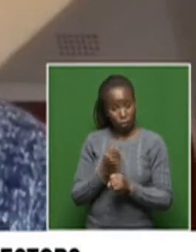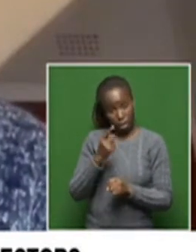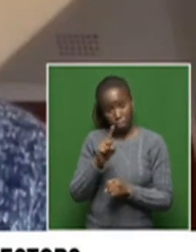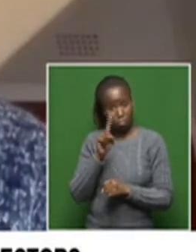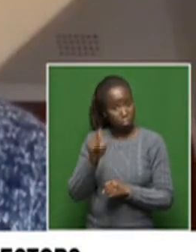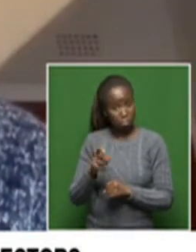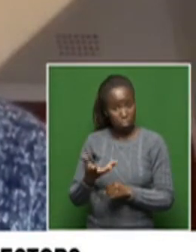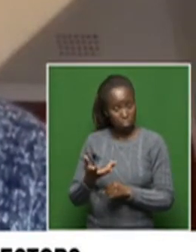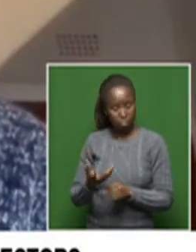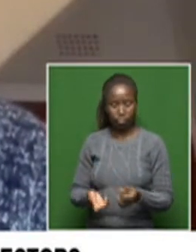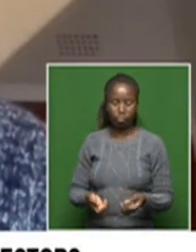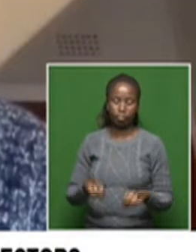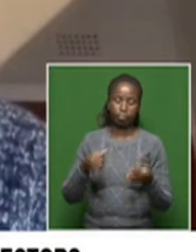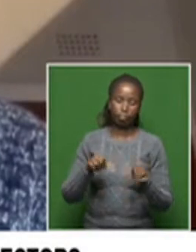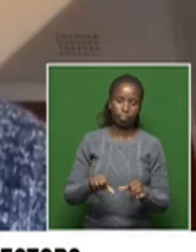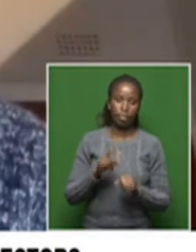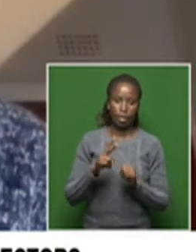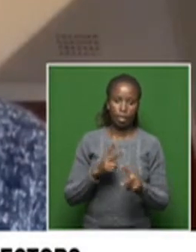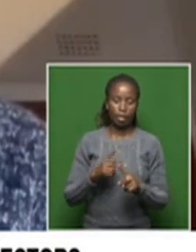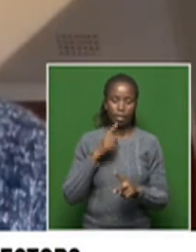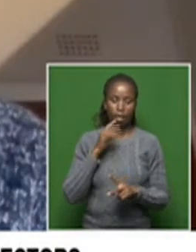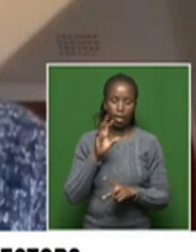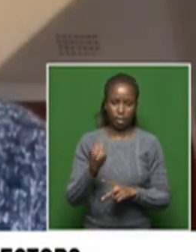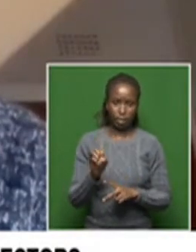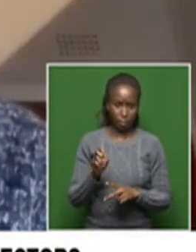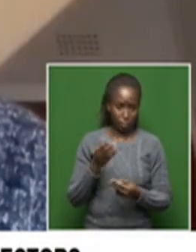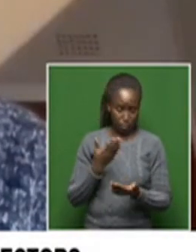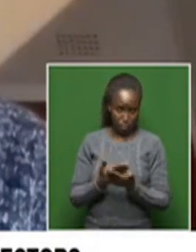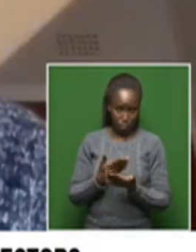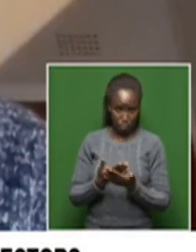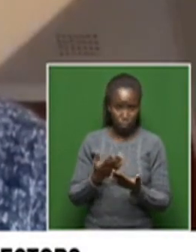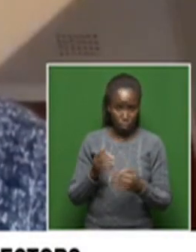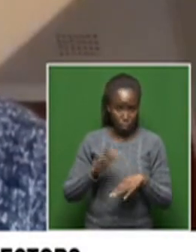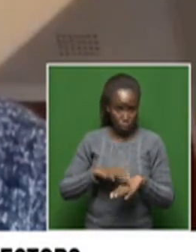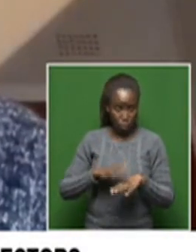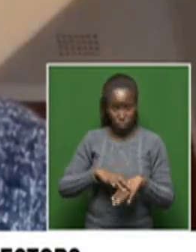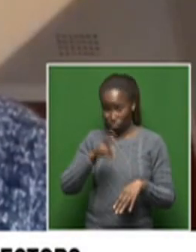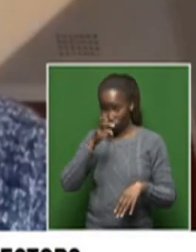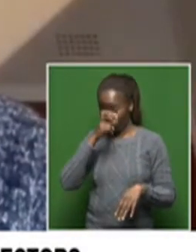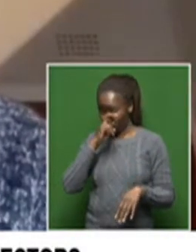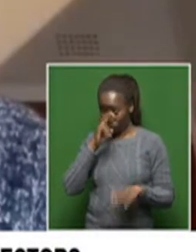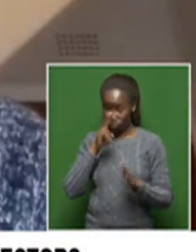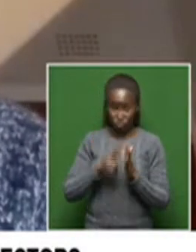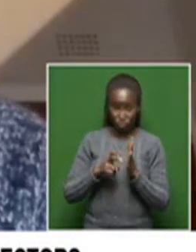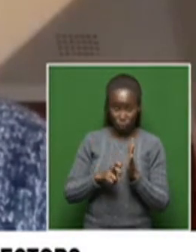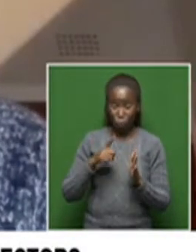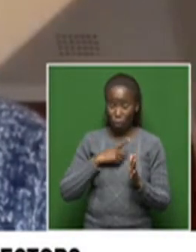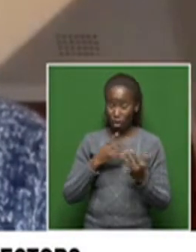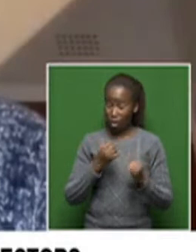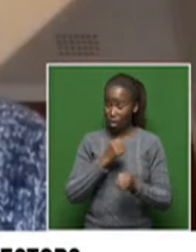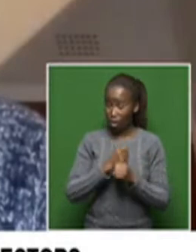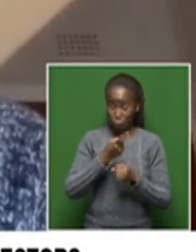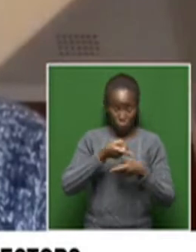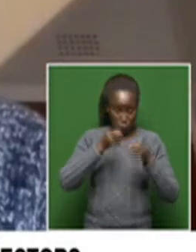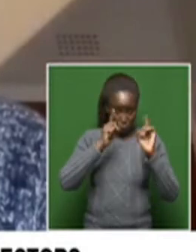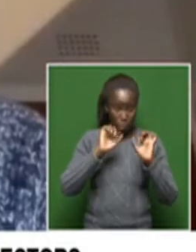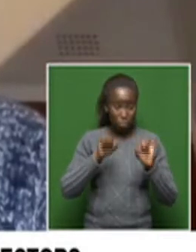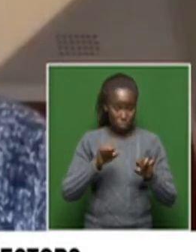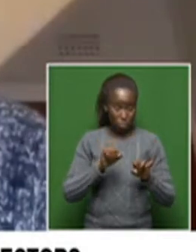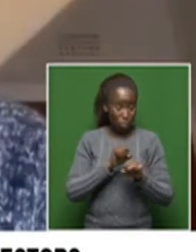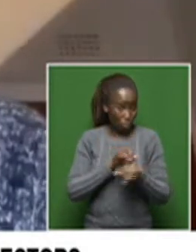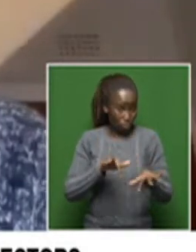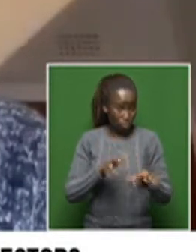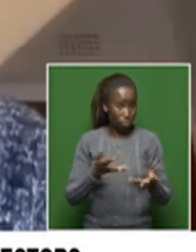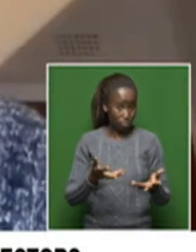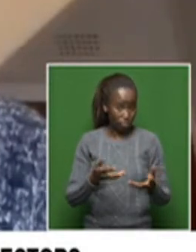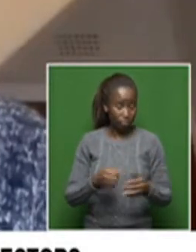The second question, should there not be further restrictions given the COVID numbers experienced, especially in Gauteng? Her third question, Gauteng